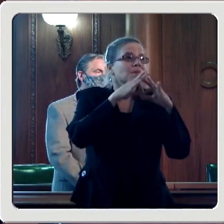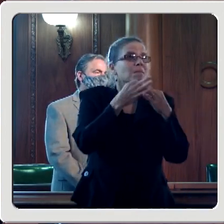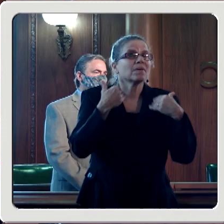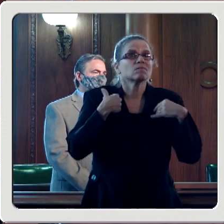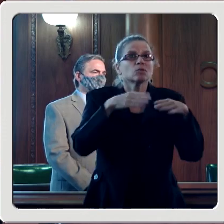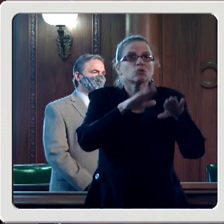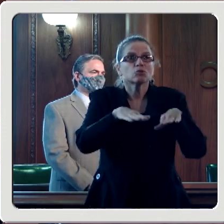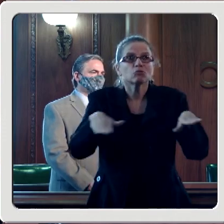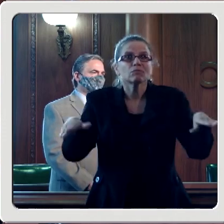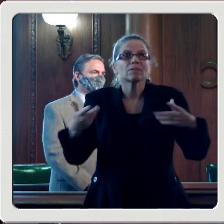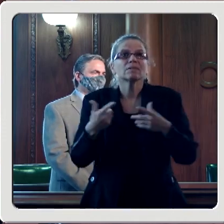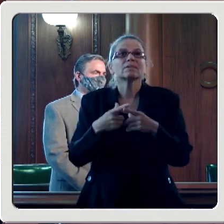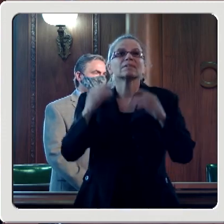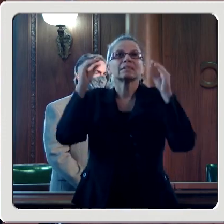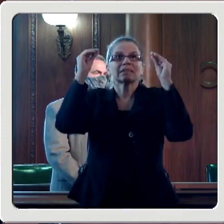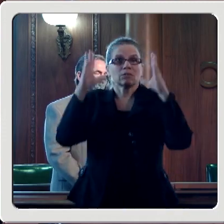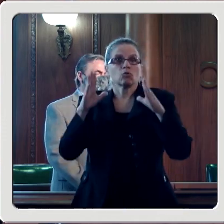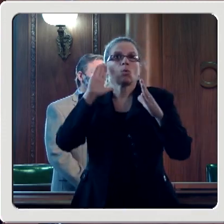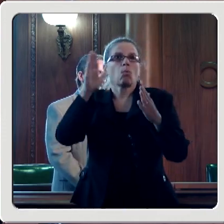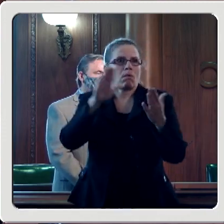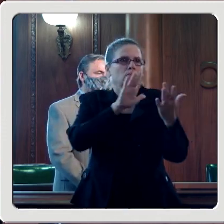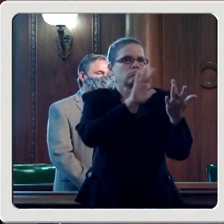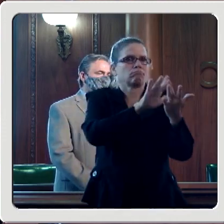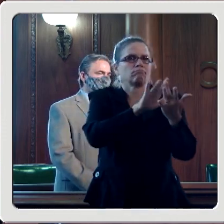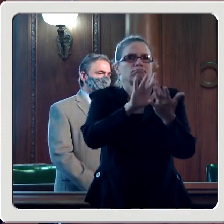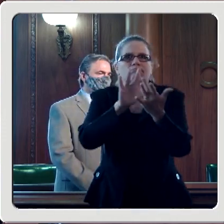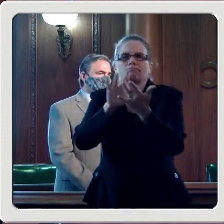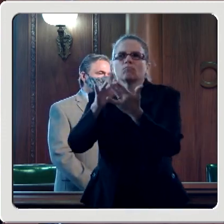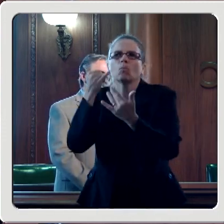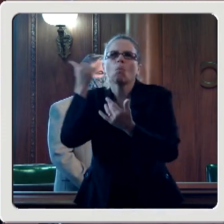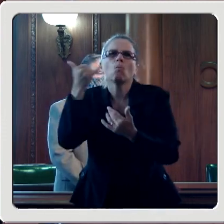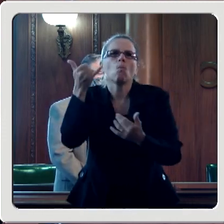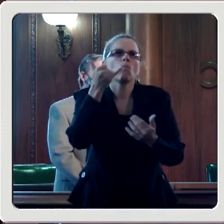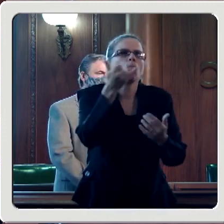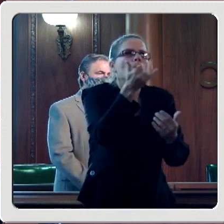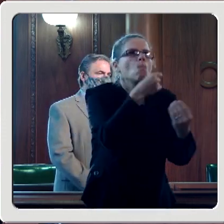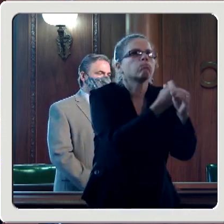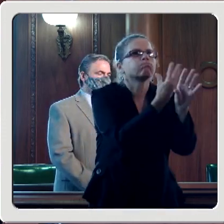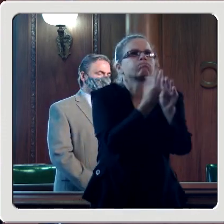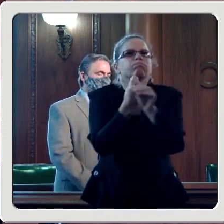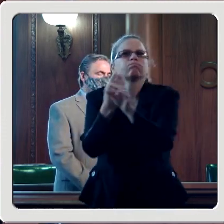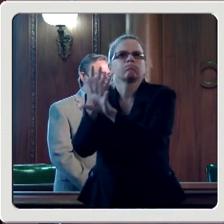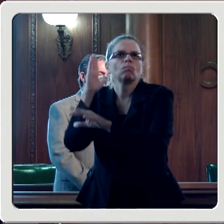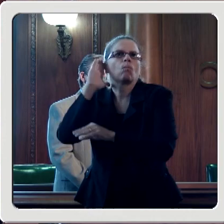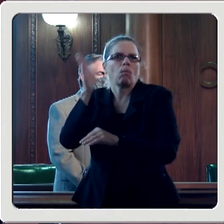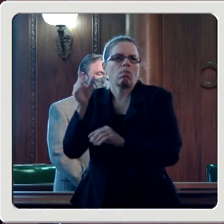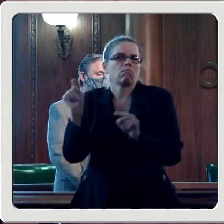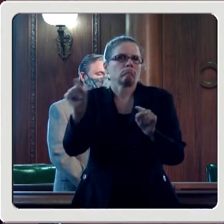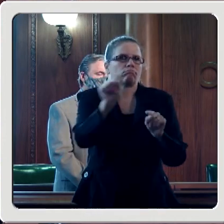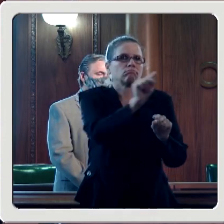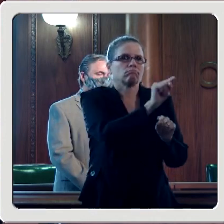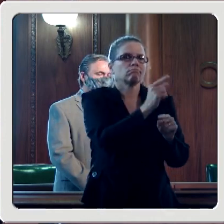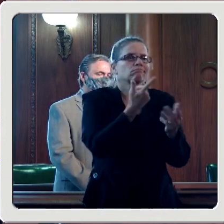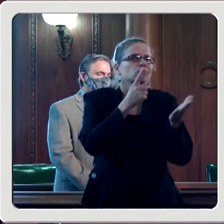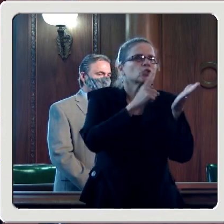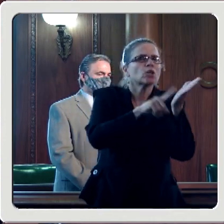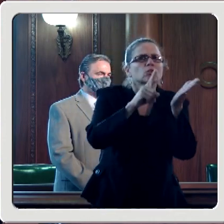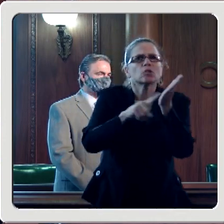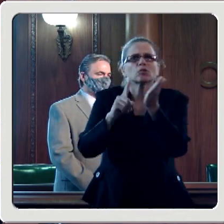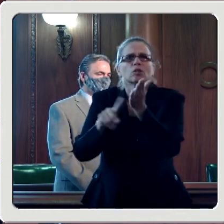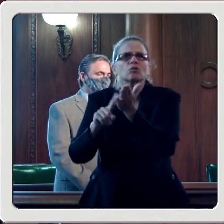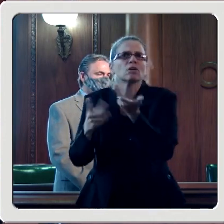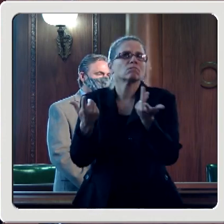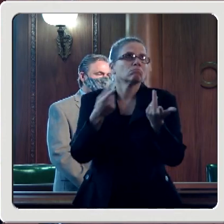reach out to the families and talk to each family about the expectations for our remote learning plan